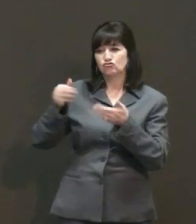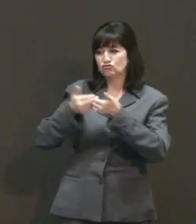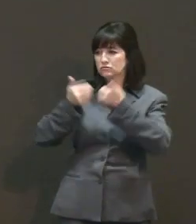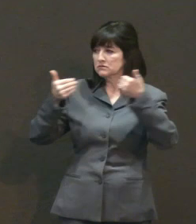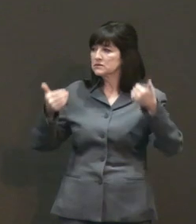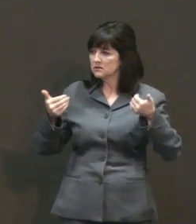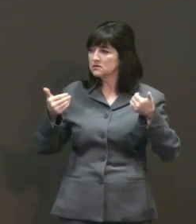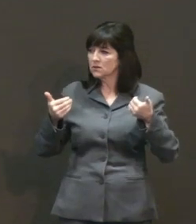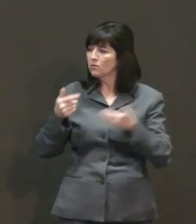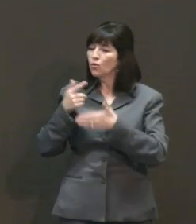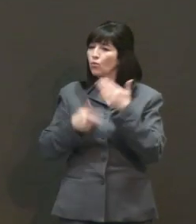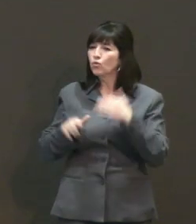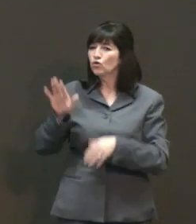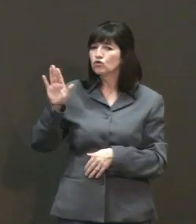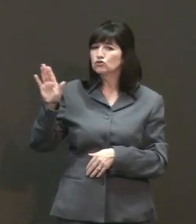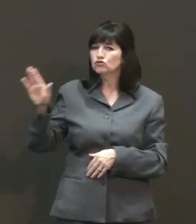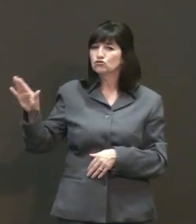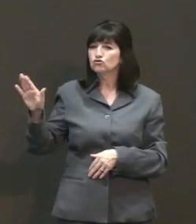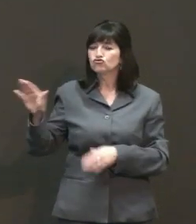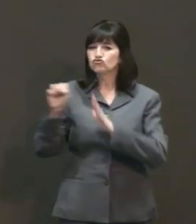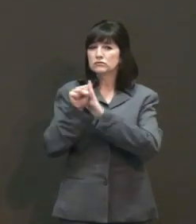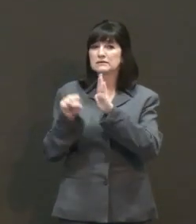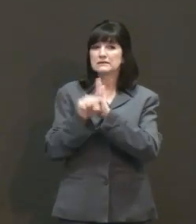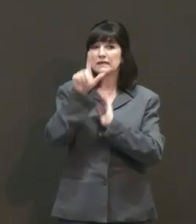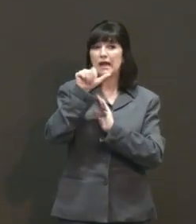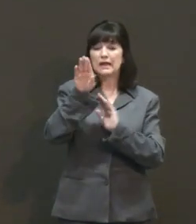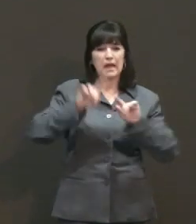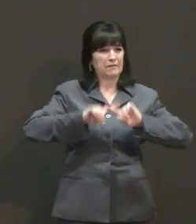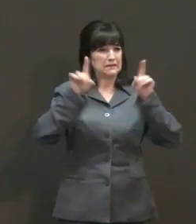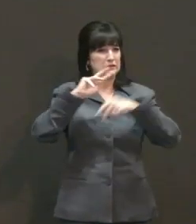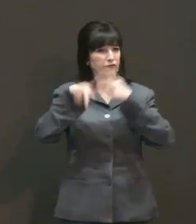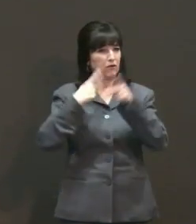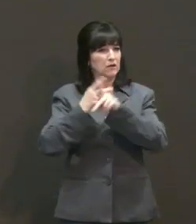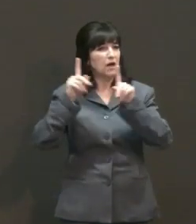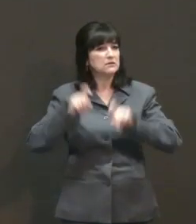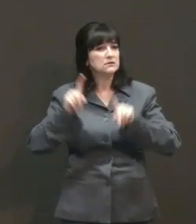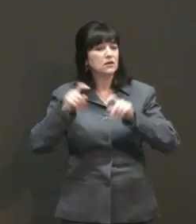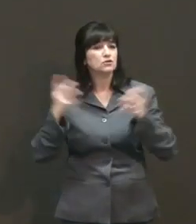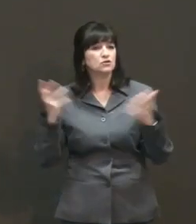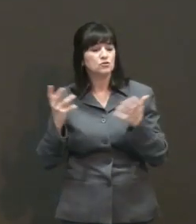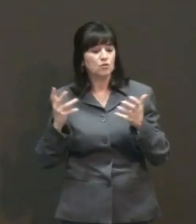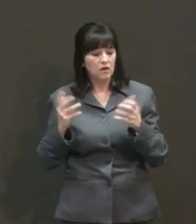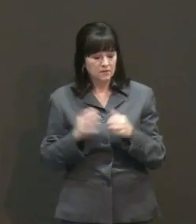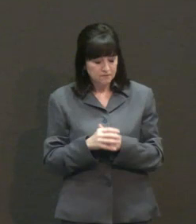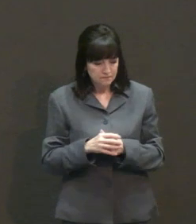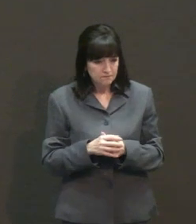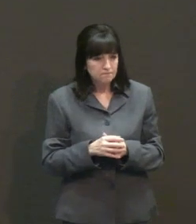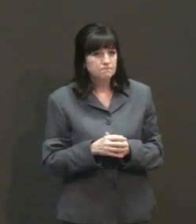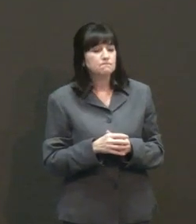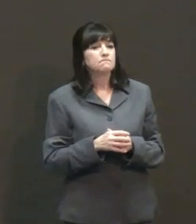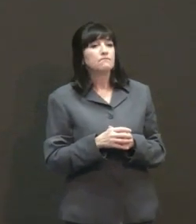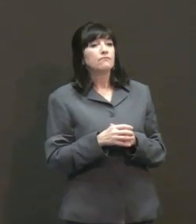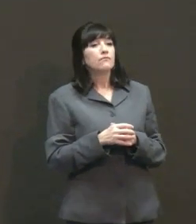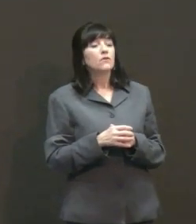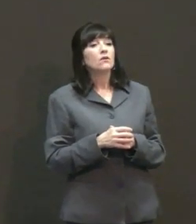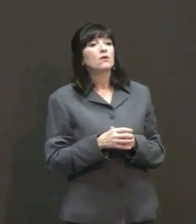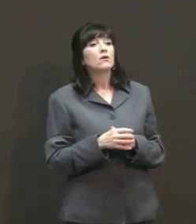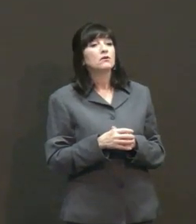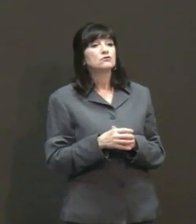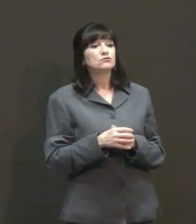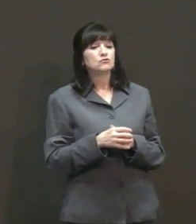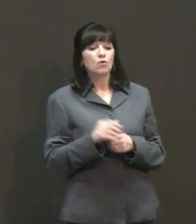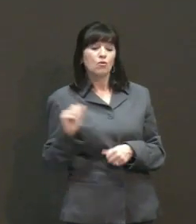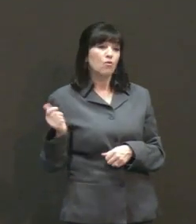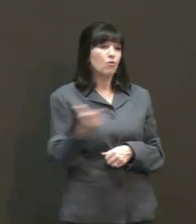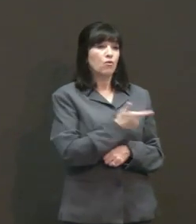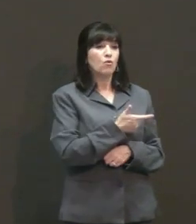are for testing from the state lab, if you would. Yeah, so across all the protocols, only individuals who have